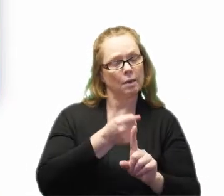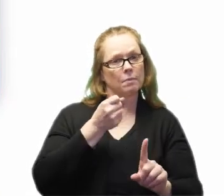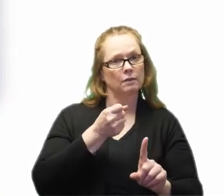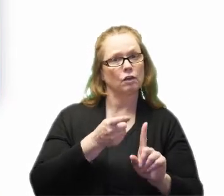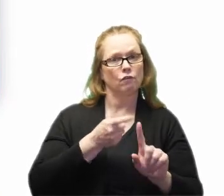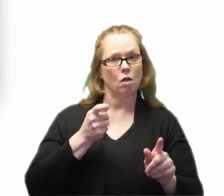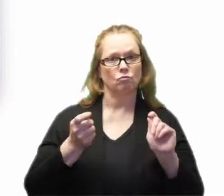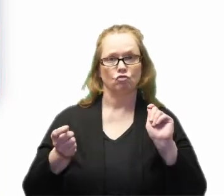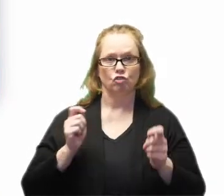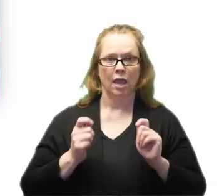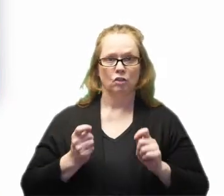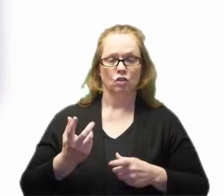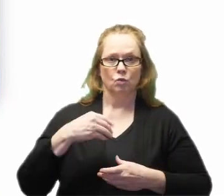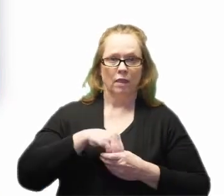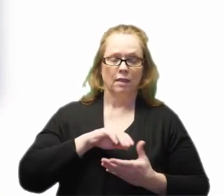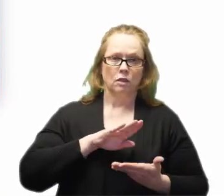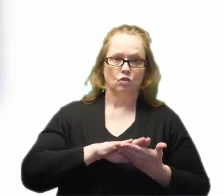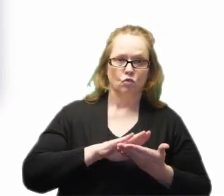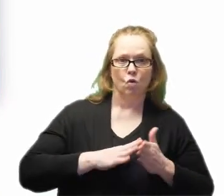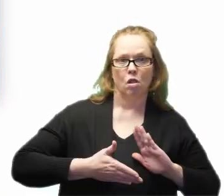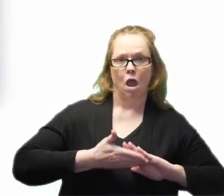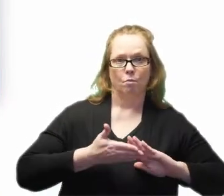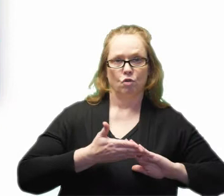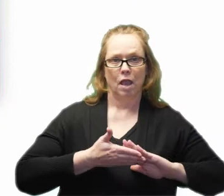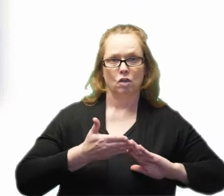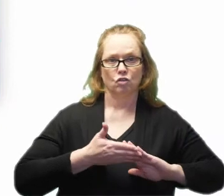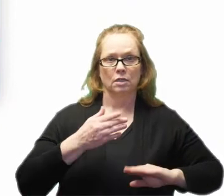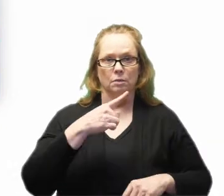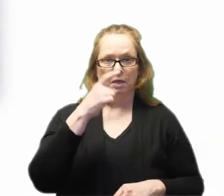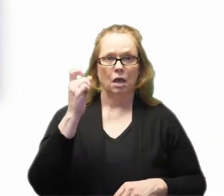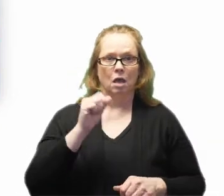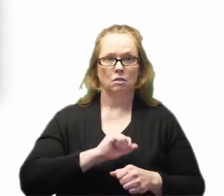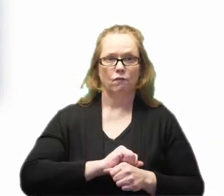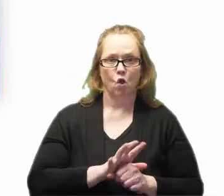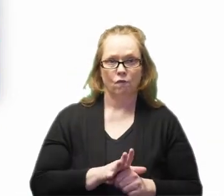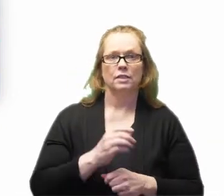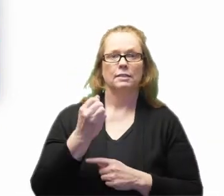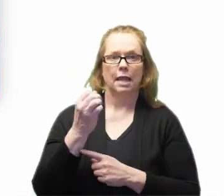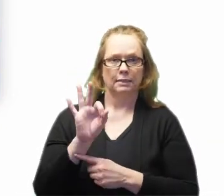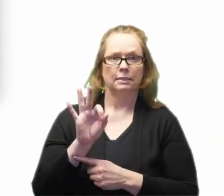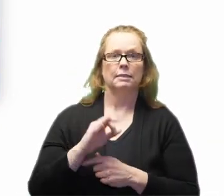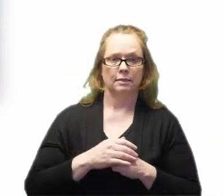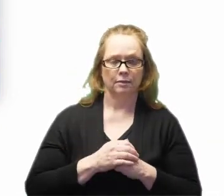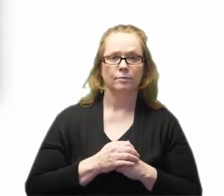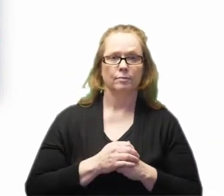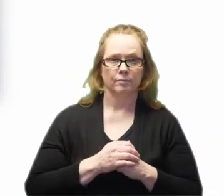by the changes in school operations due to COVID-19.